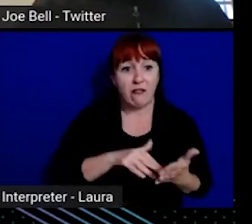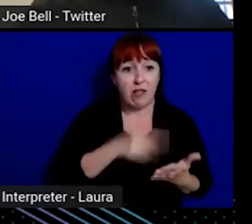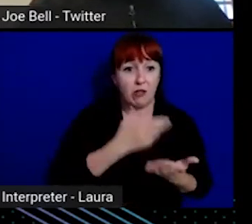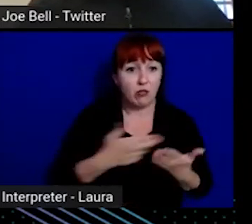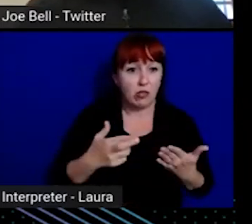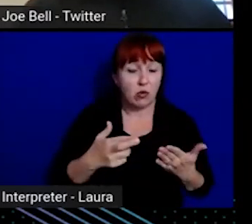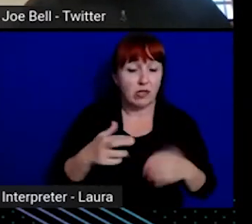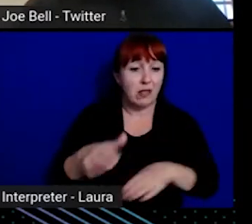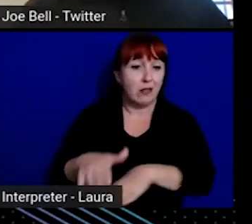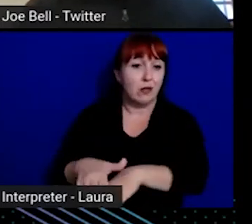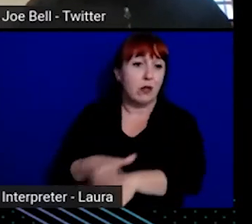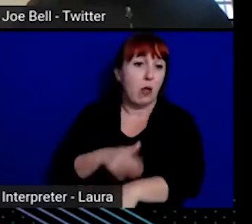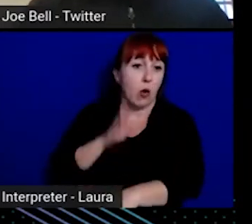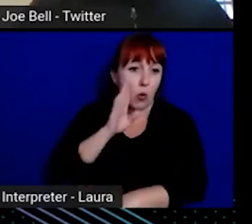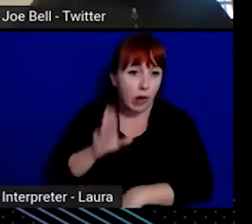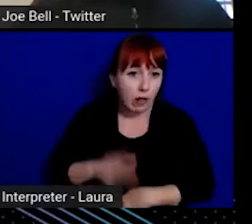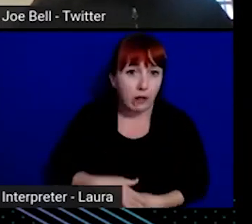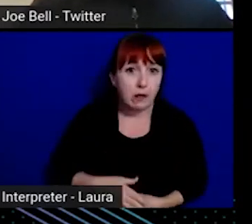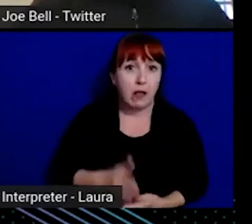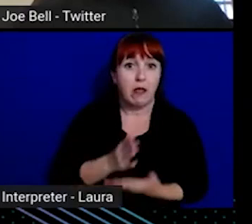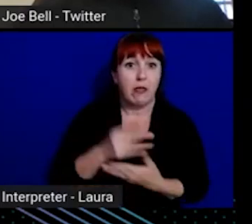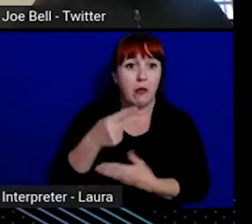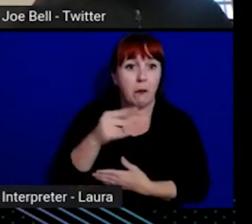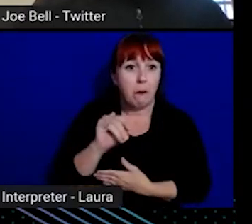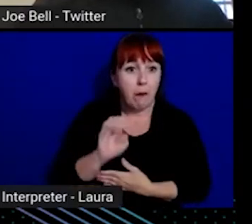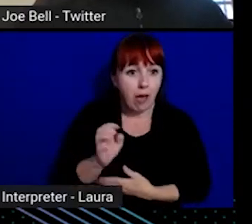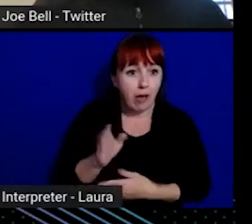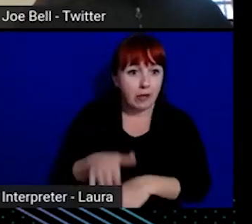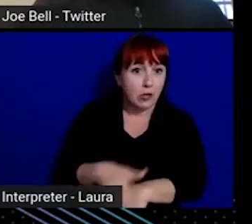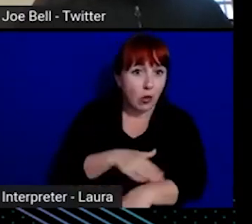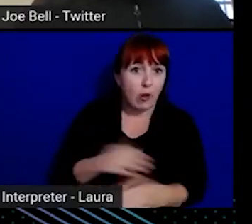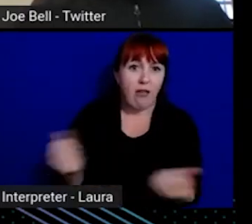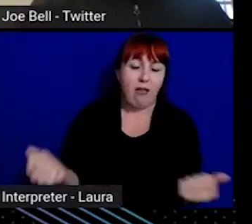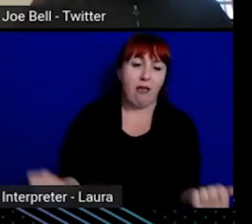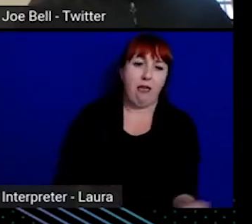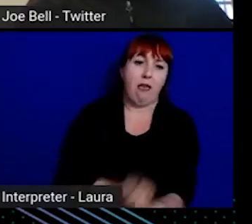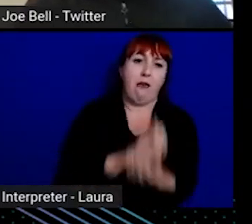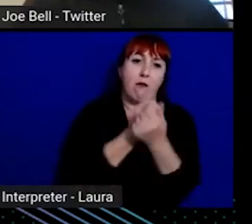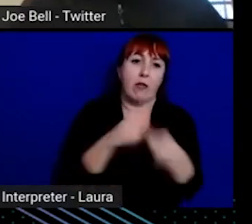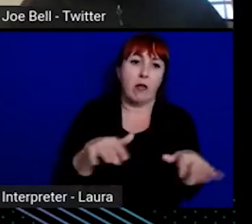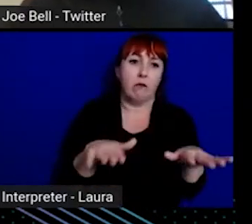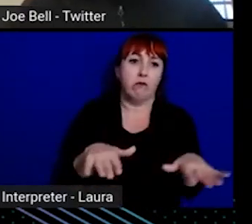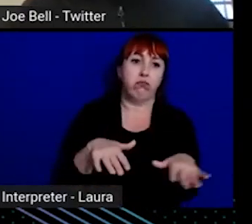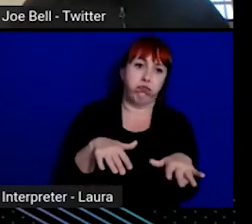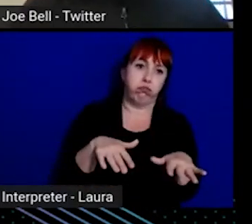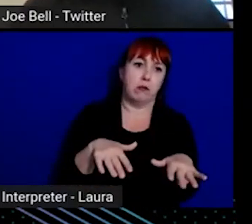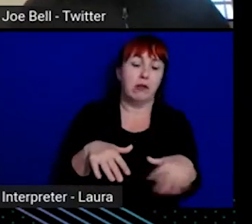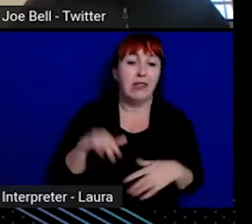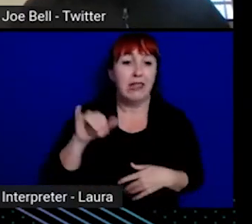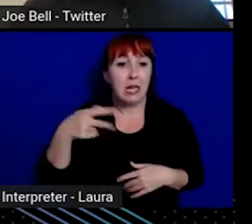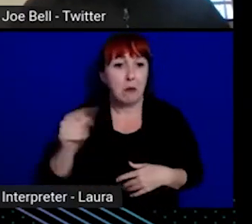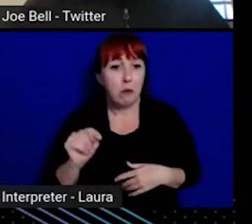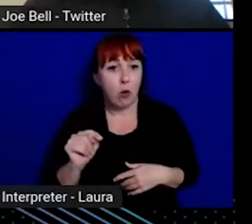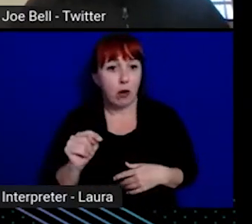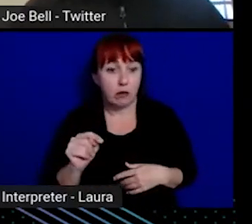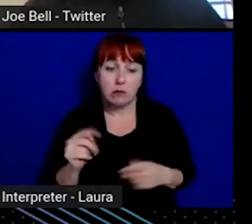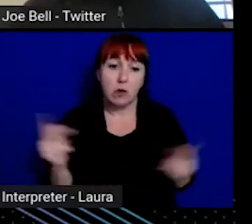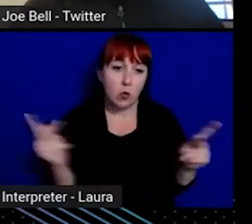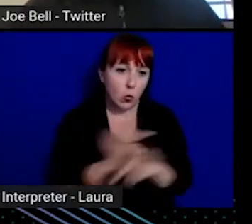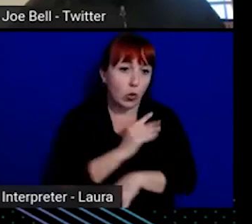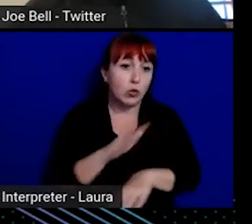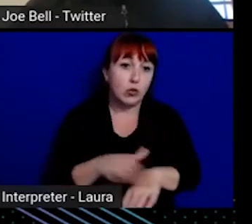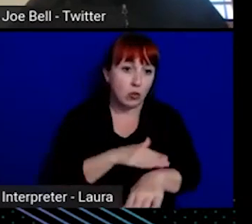down, your apply slows down, everything slows down. So imports are by far the slowest, as they can't